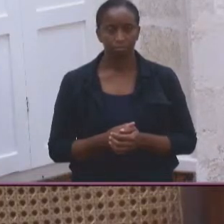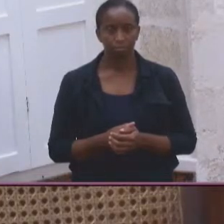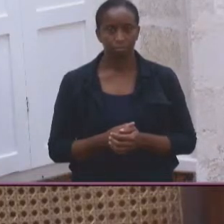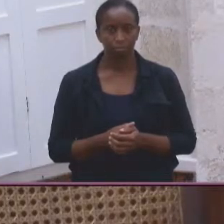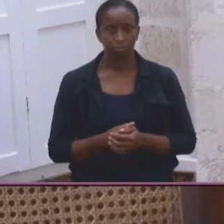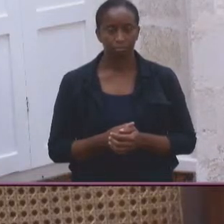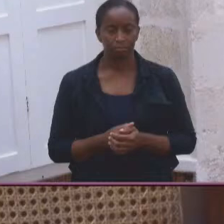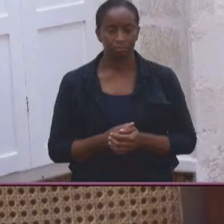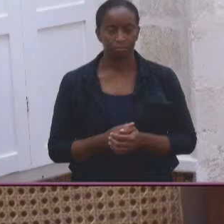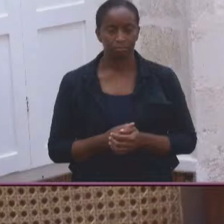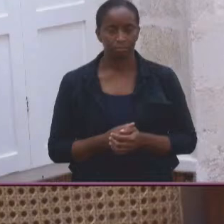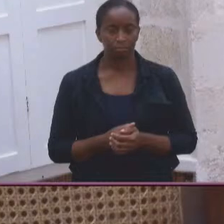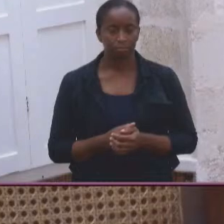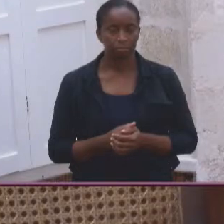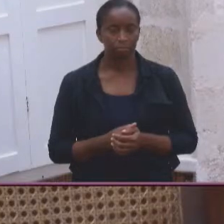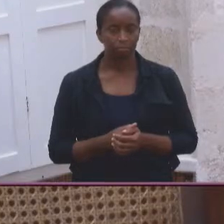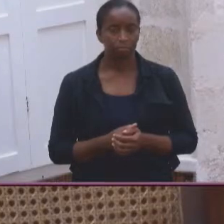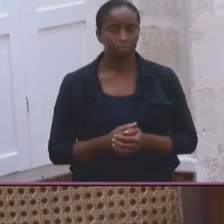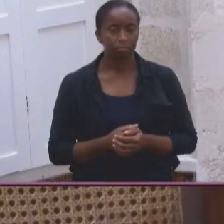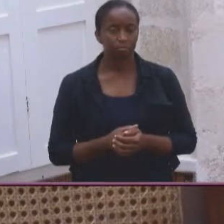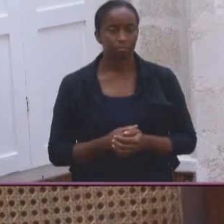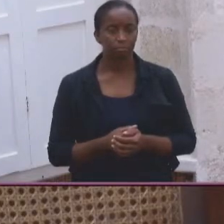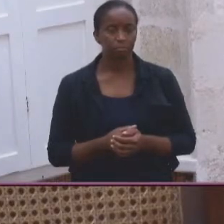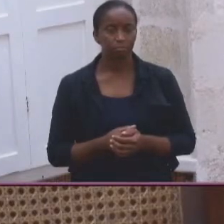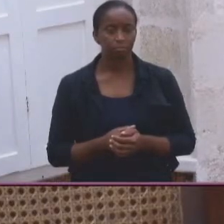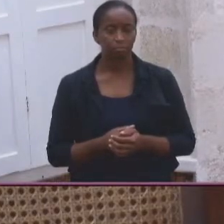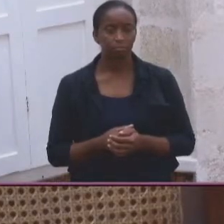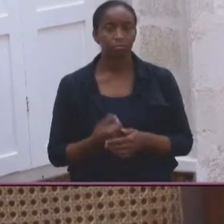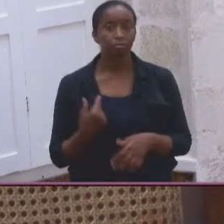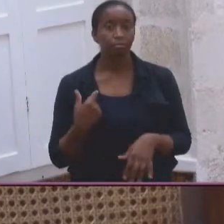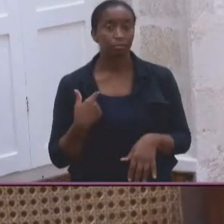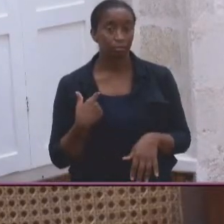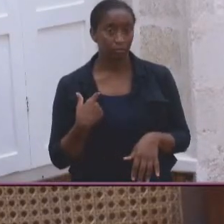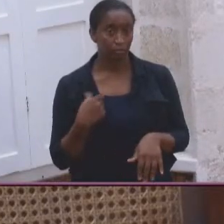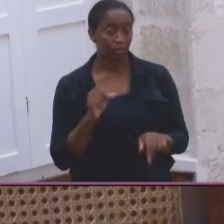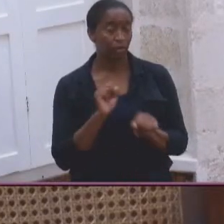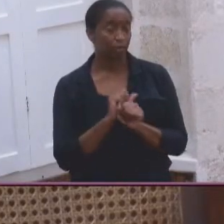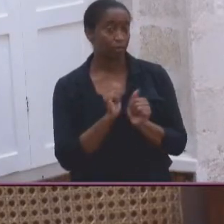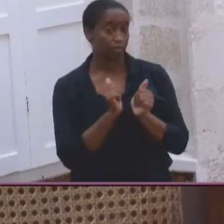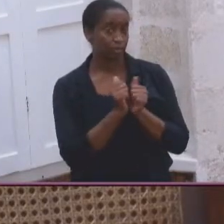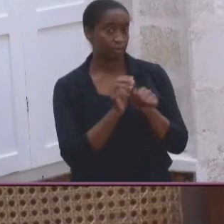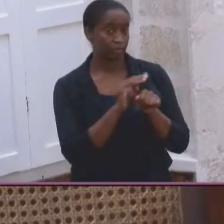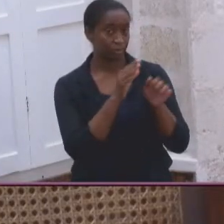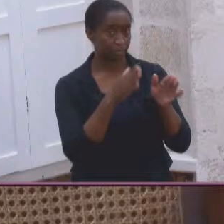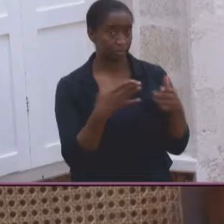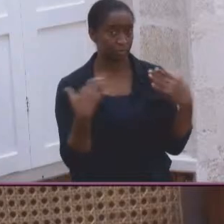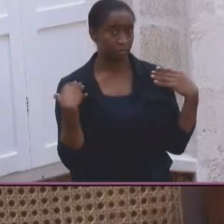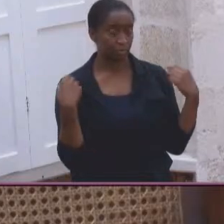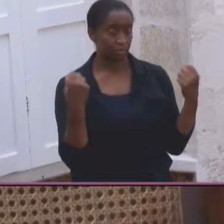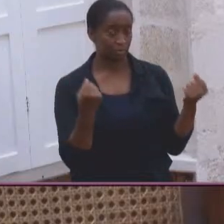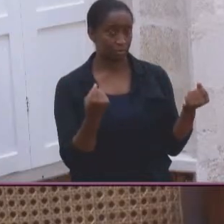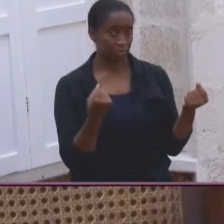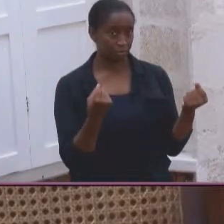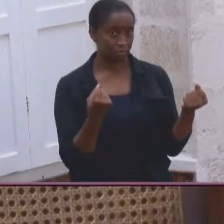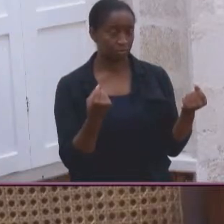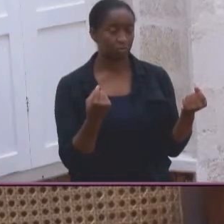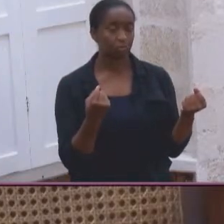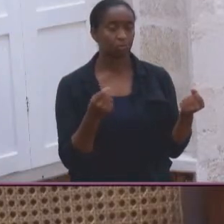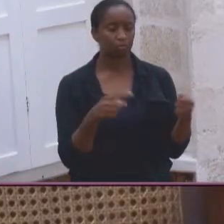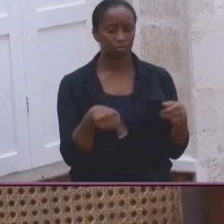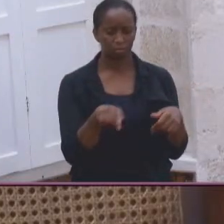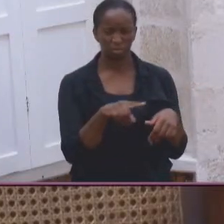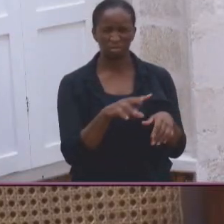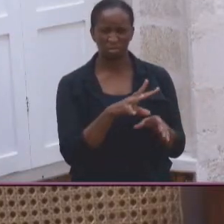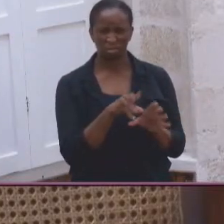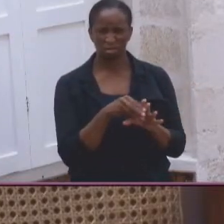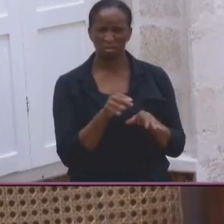say that I have been cooperating with the Minister of Health on this and through members in the ministry, but I would